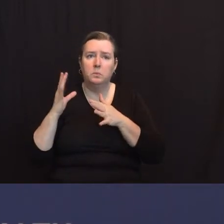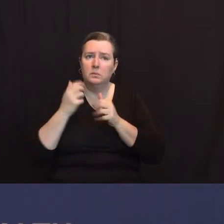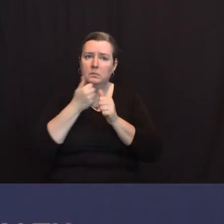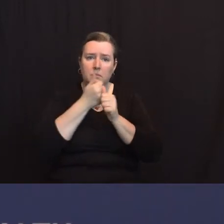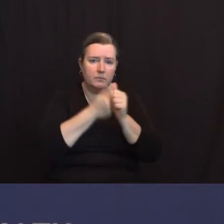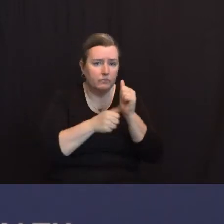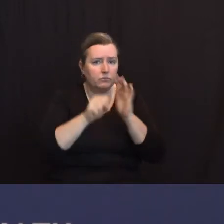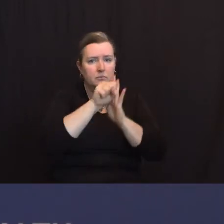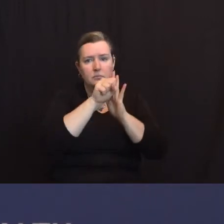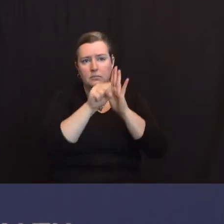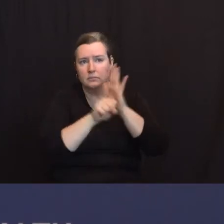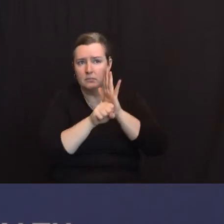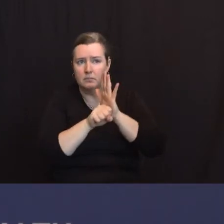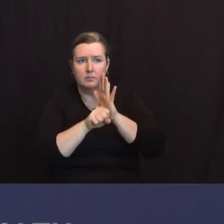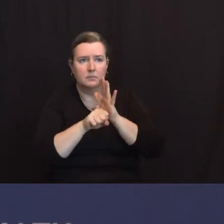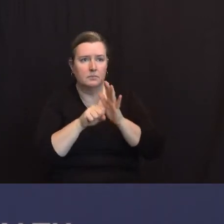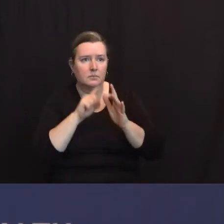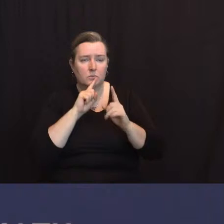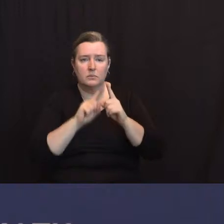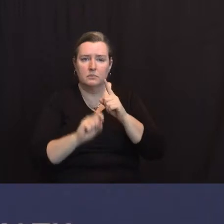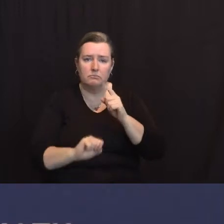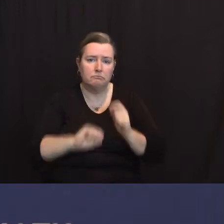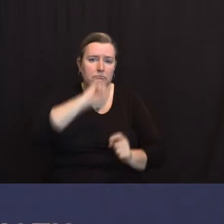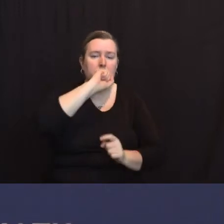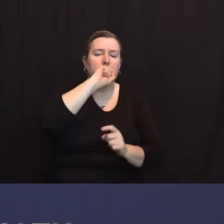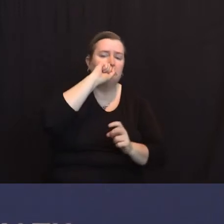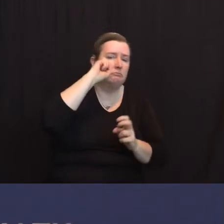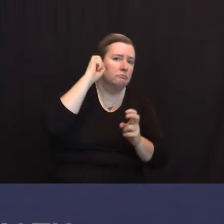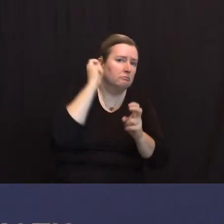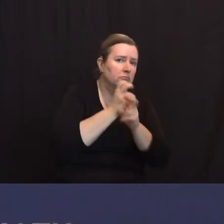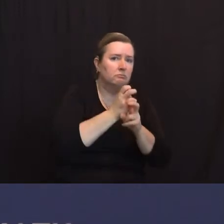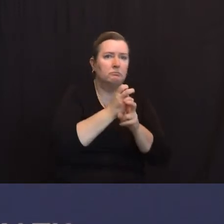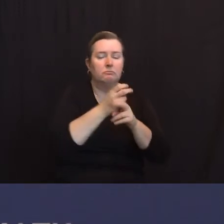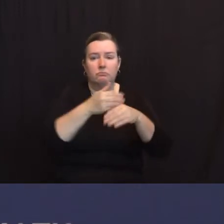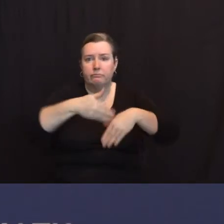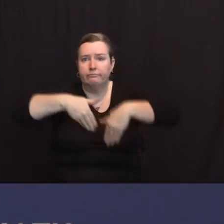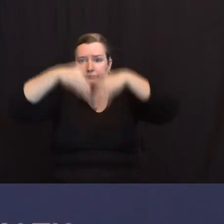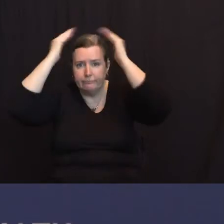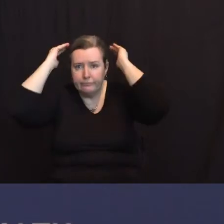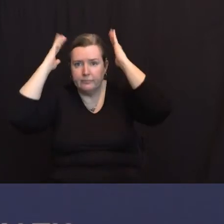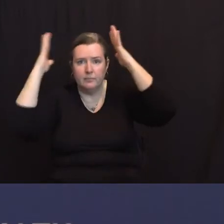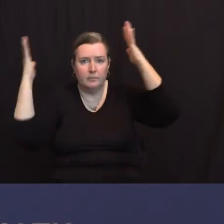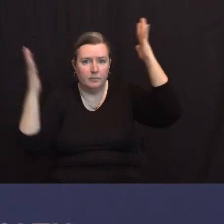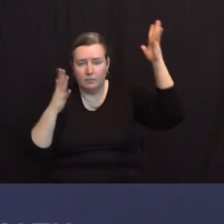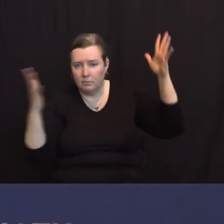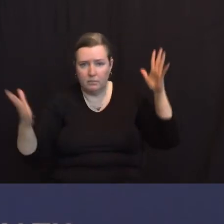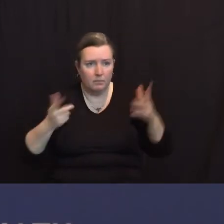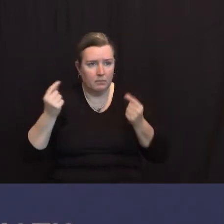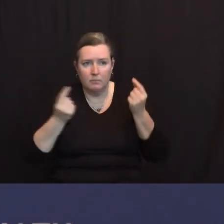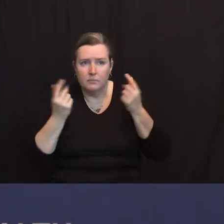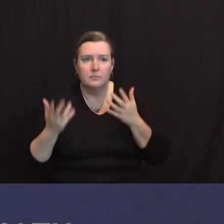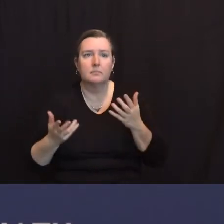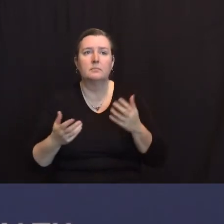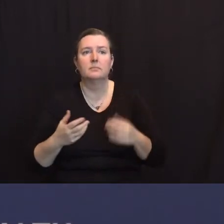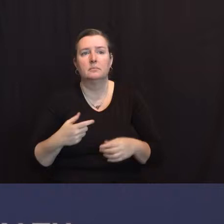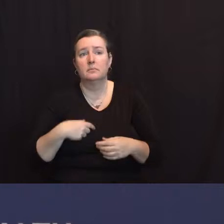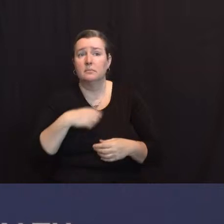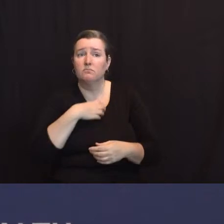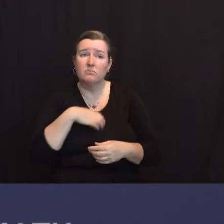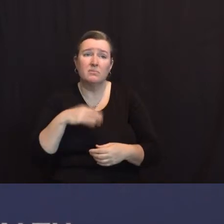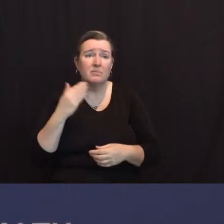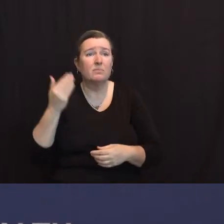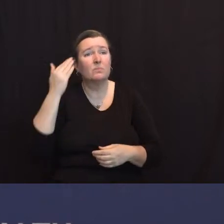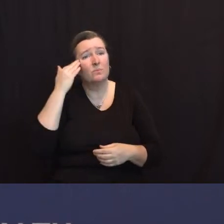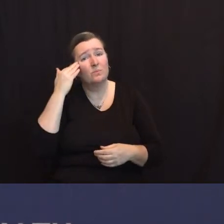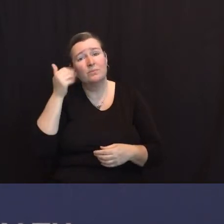hardest, overwhelmed at first. I wished we had known earlier what was known by others, it sounds like, in the